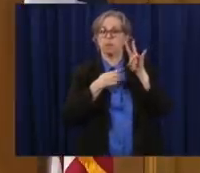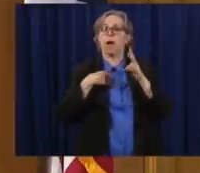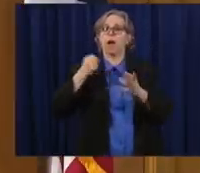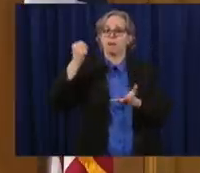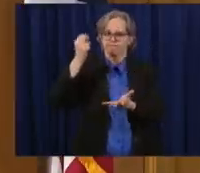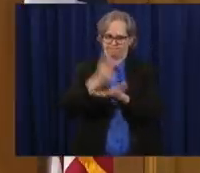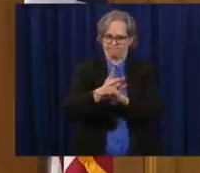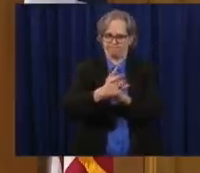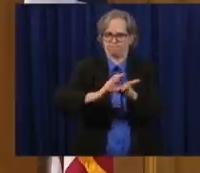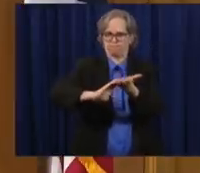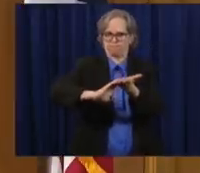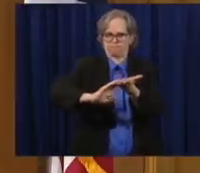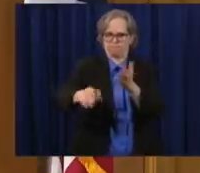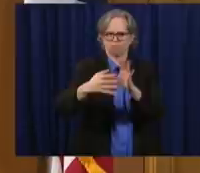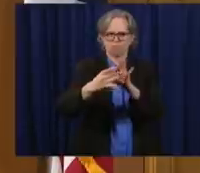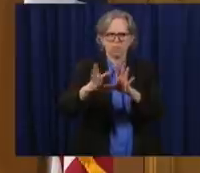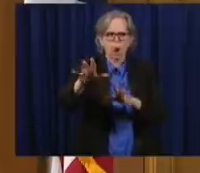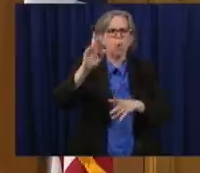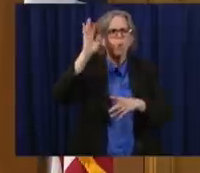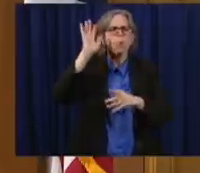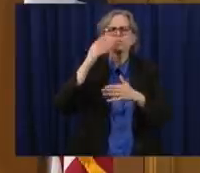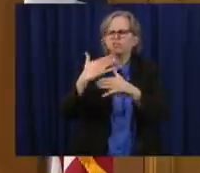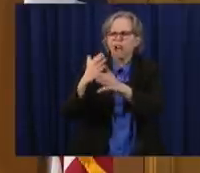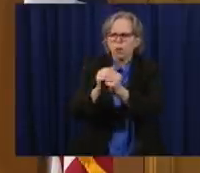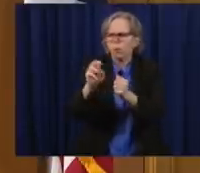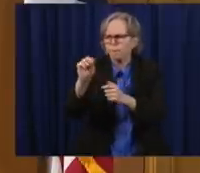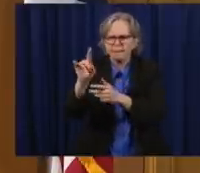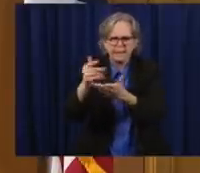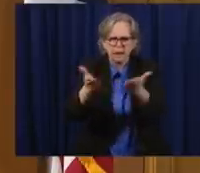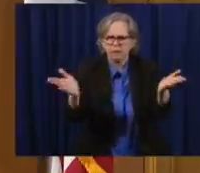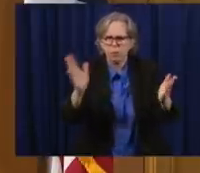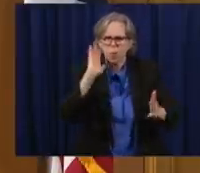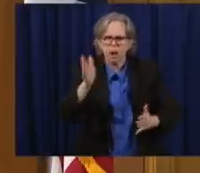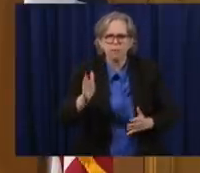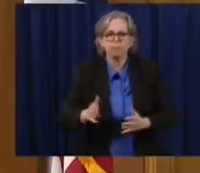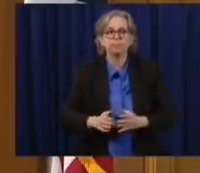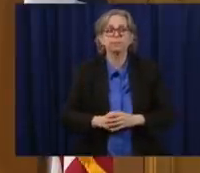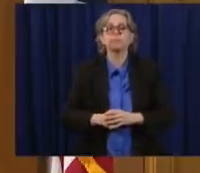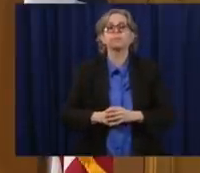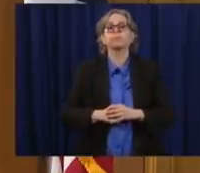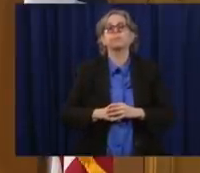with the news media during this press conference.